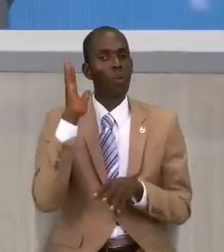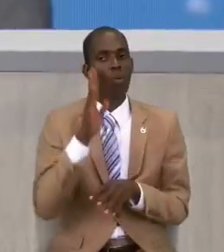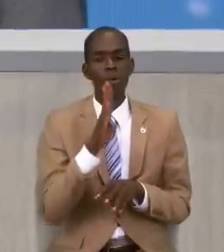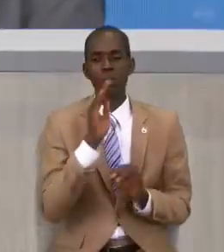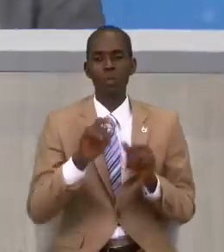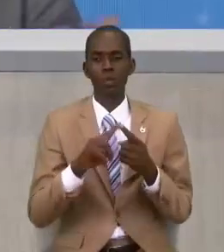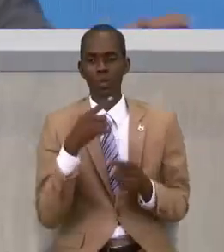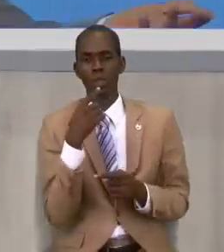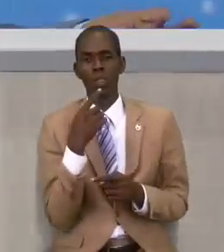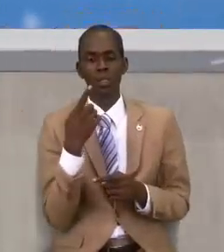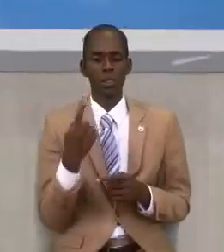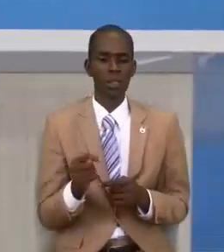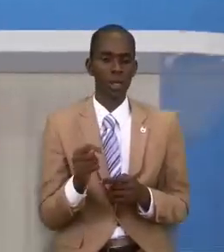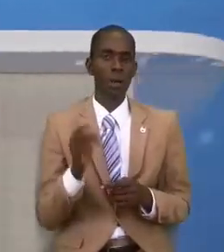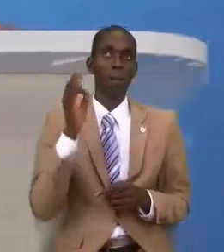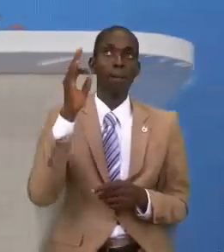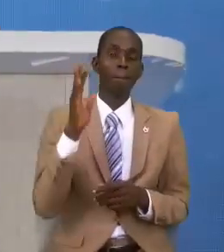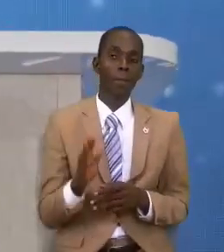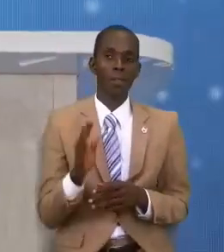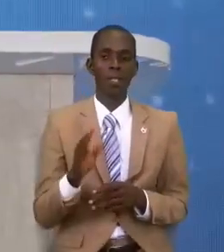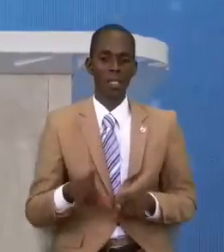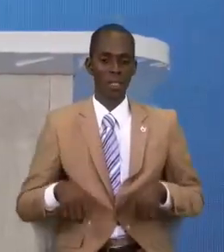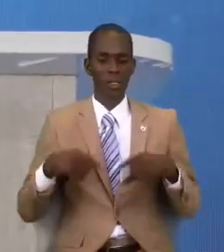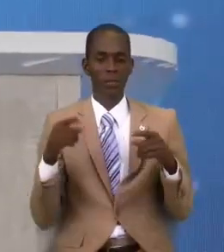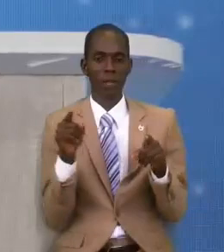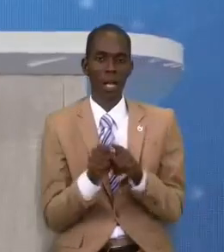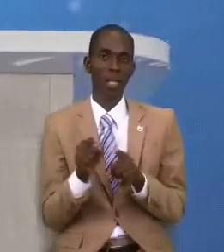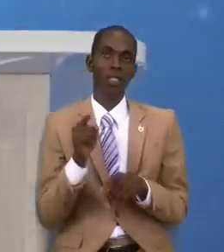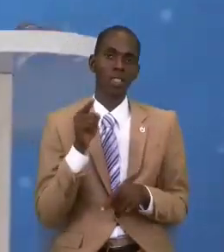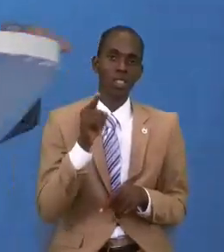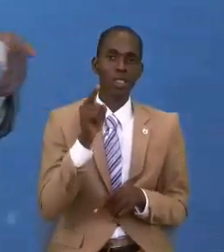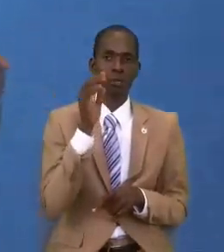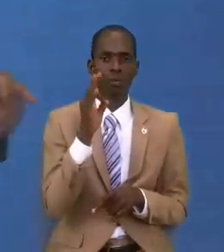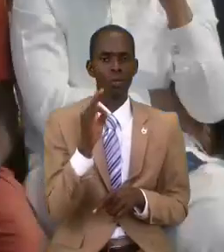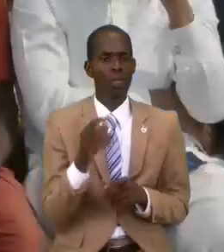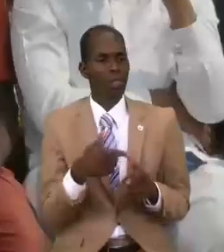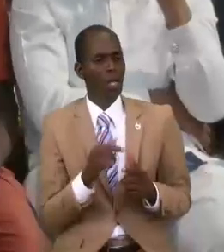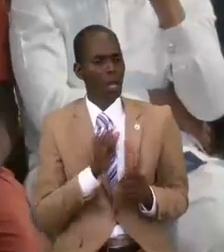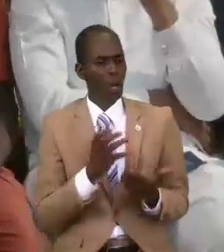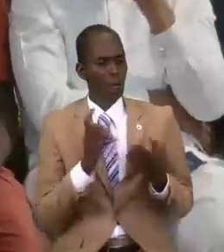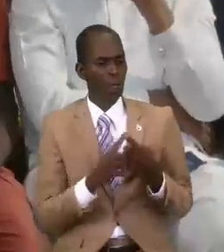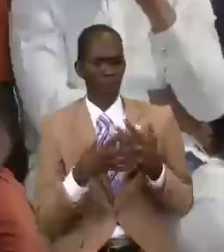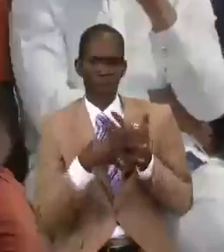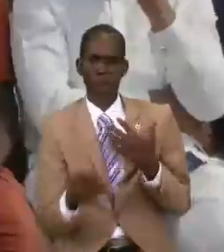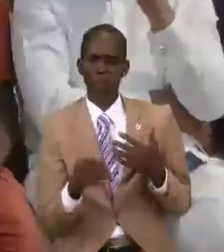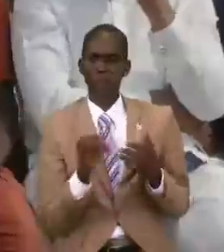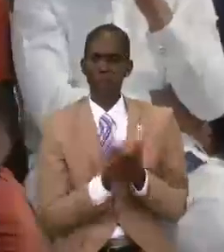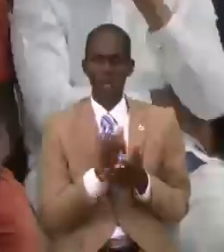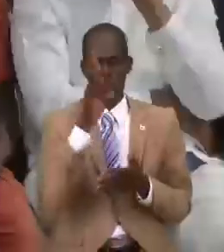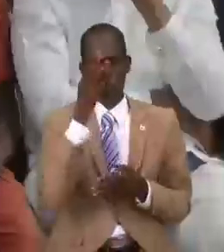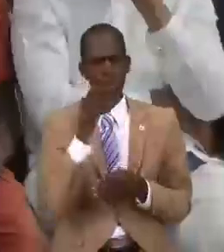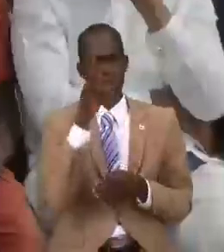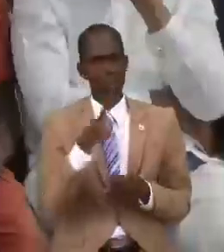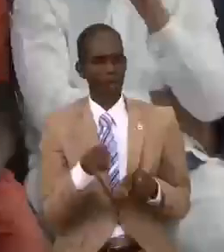And then I want to be like that. If the grace of God can come to our pastor, to our leader,